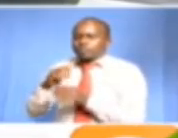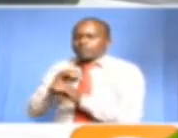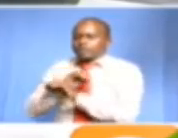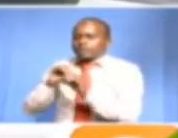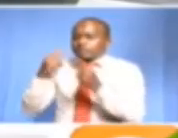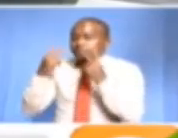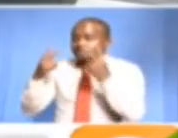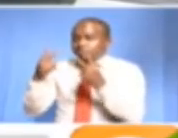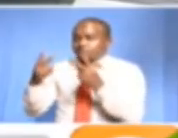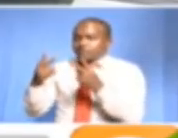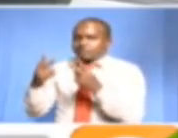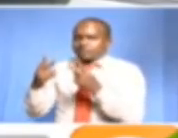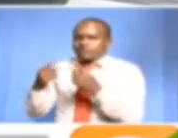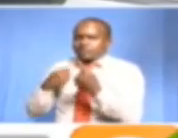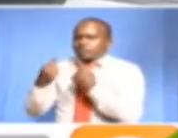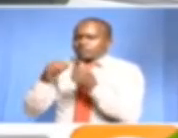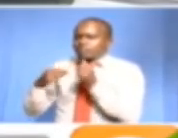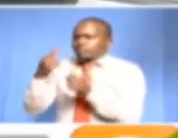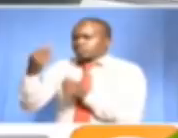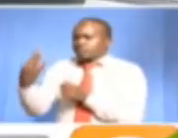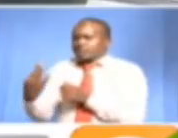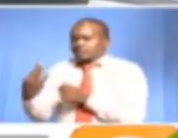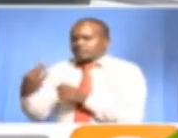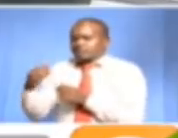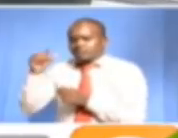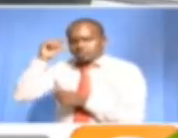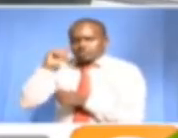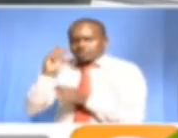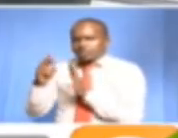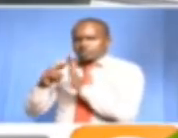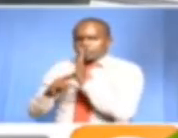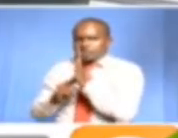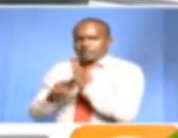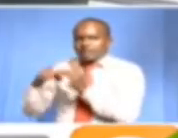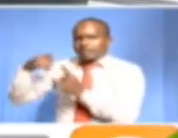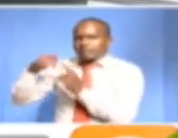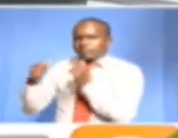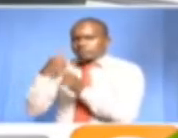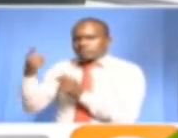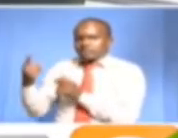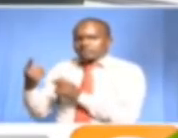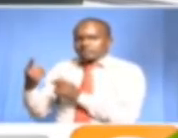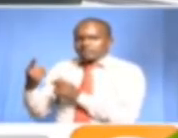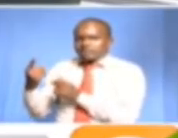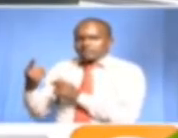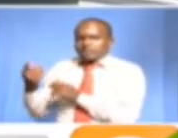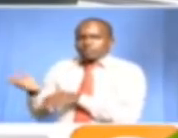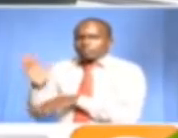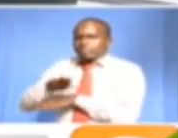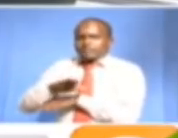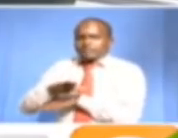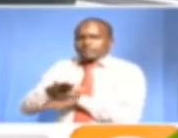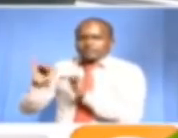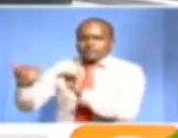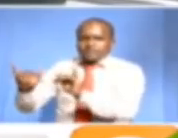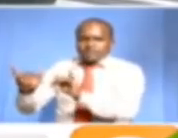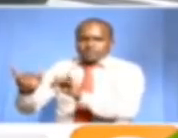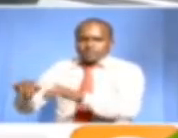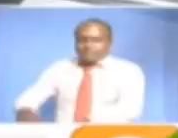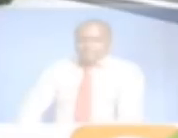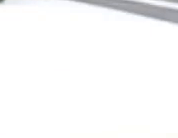society. We'll be talking about the two-thirds gender rule and the gap that you noticed in that piece of legislation. We'll be right back. Stay with us.